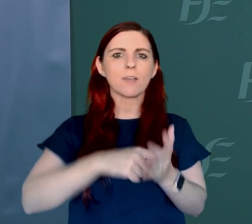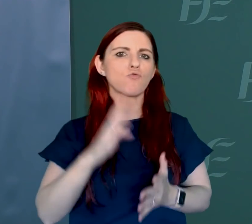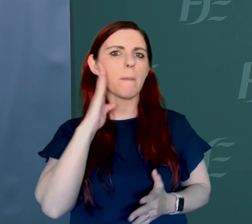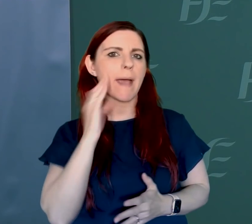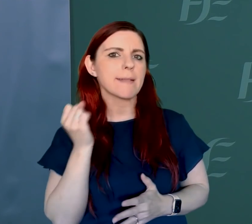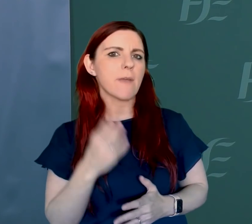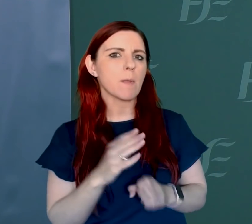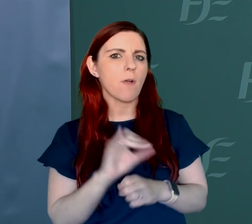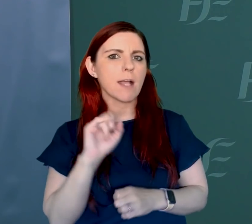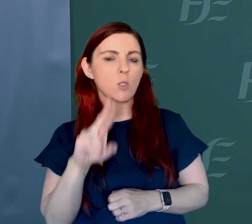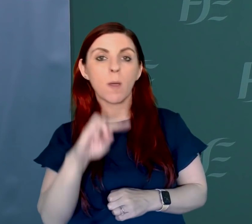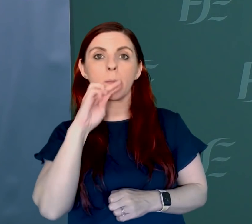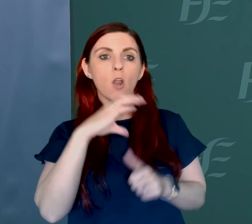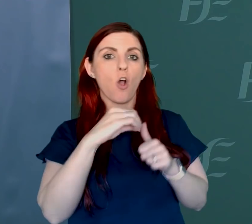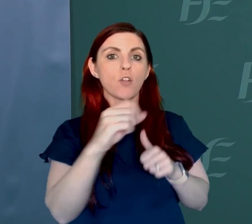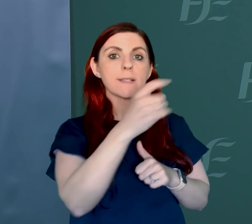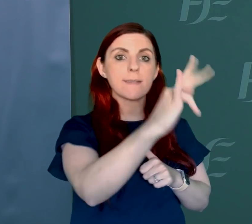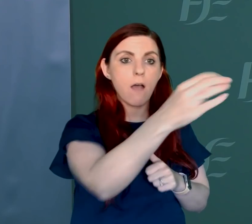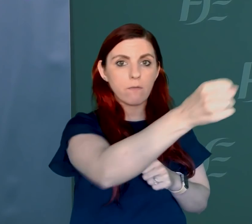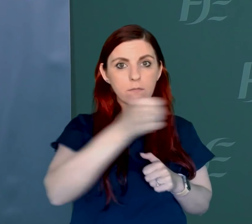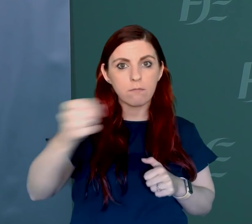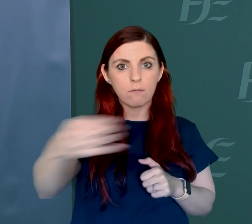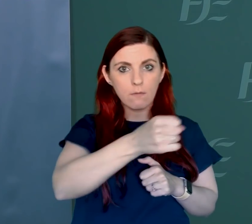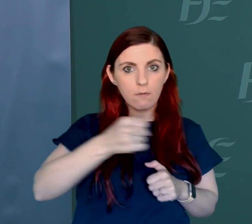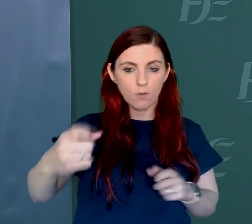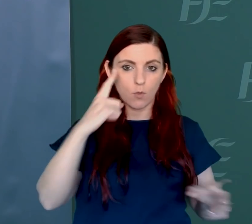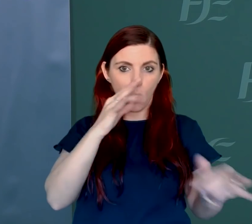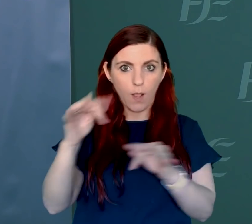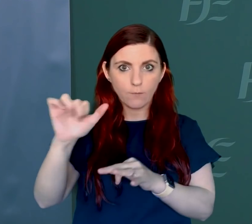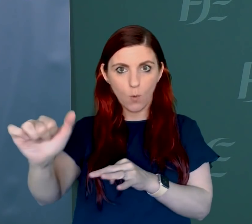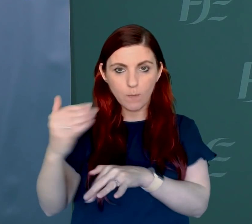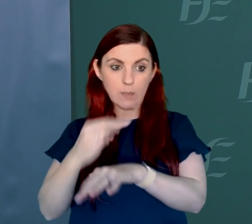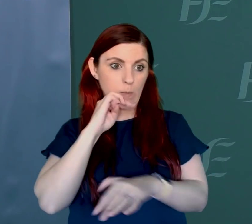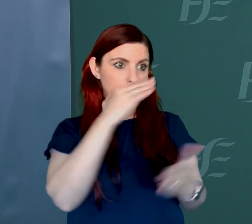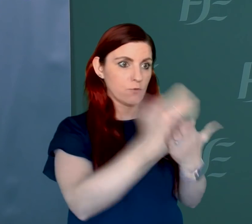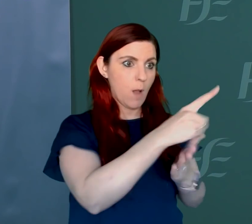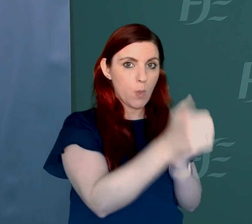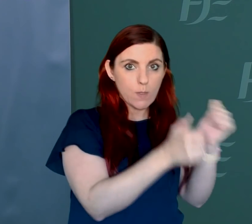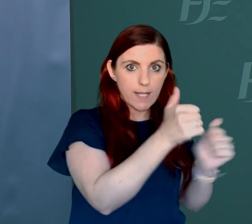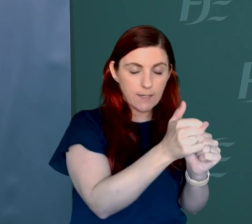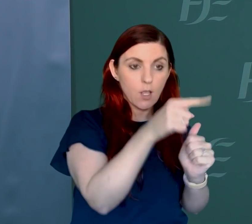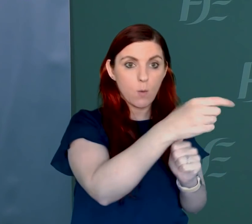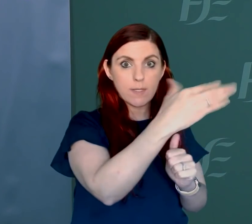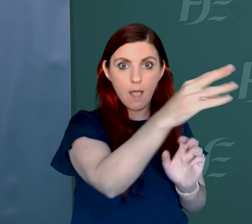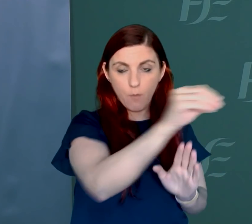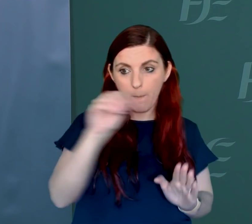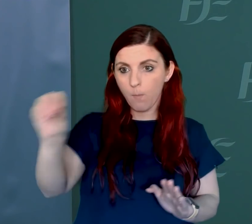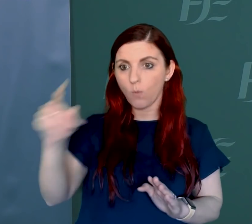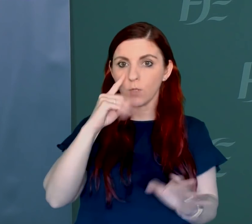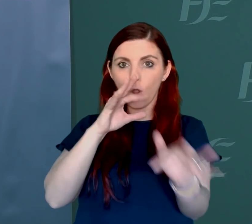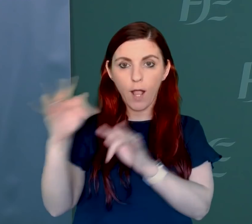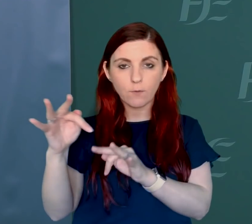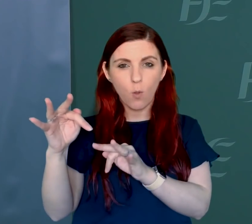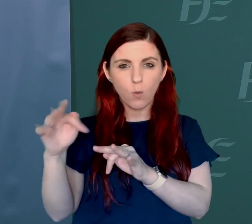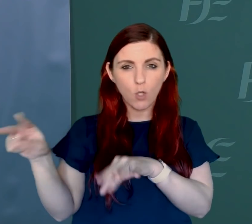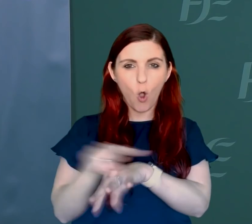the redeployment of staff from other activities that we will have to curtail. And we'll continue this focus over the next